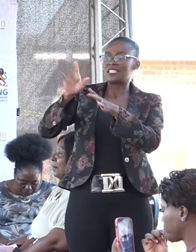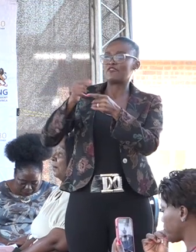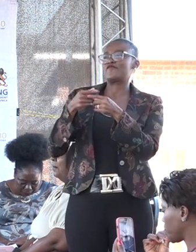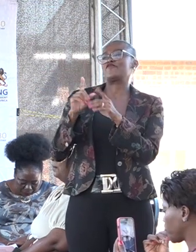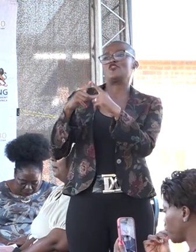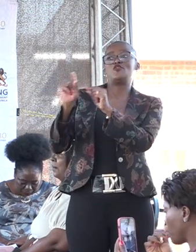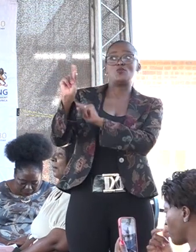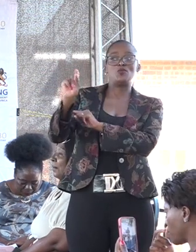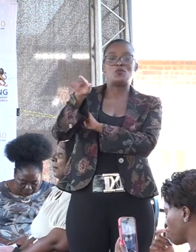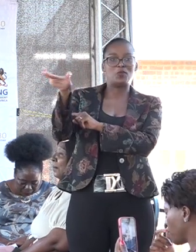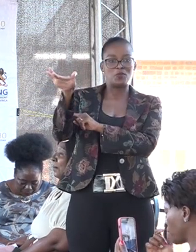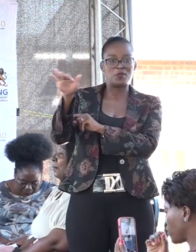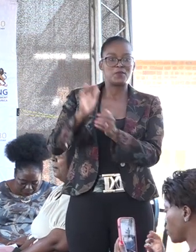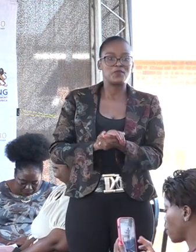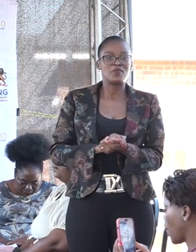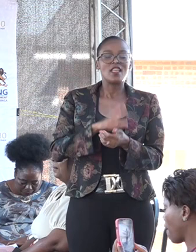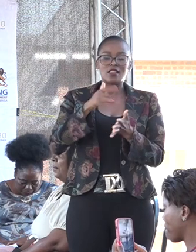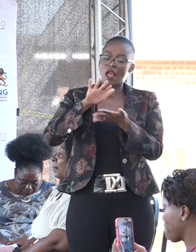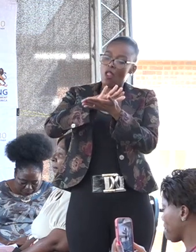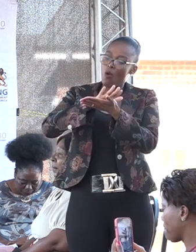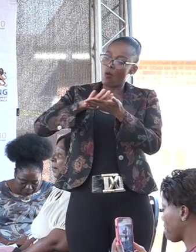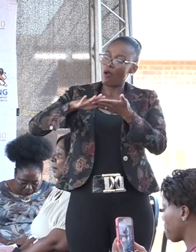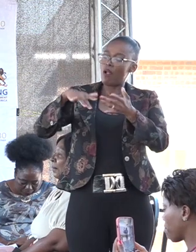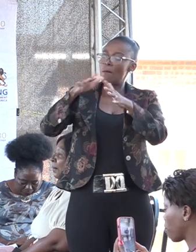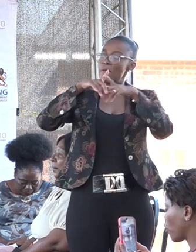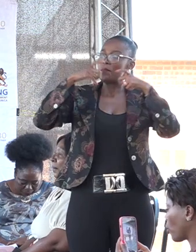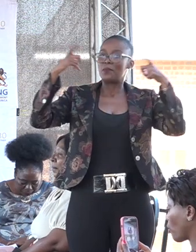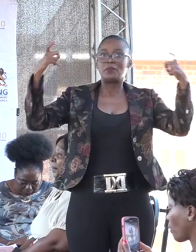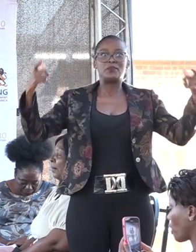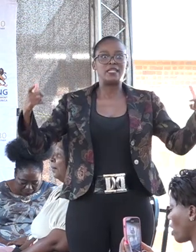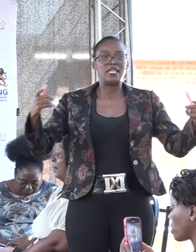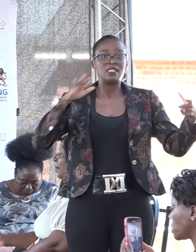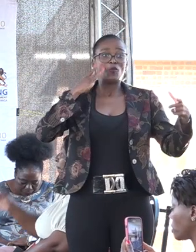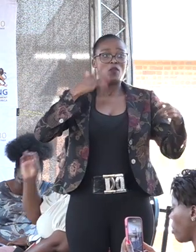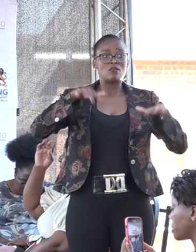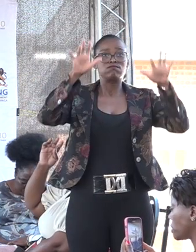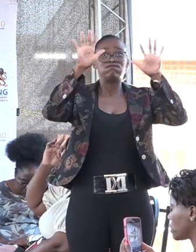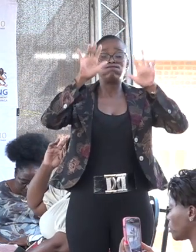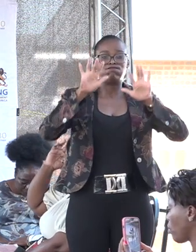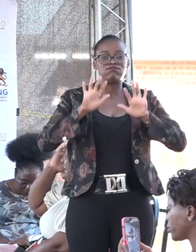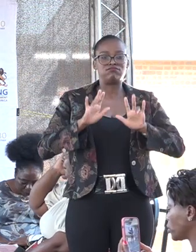siyasiqedelela then kube neholo enkulu ukuthi imvula mayina